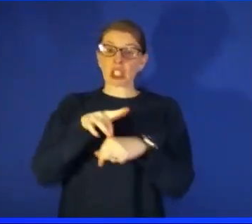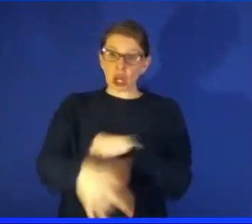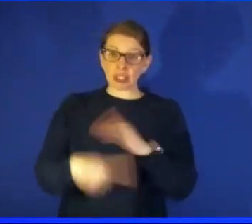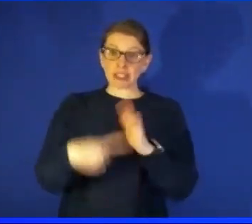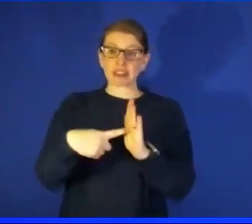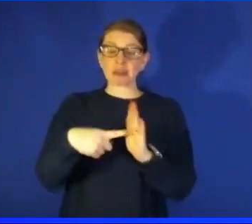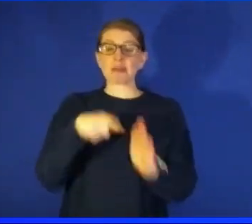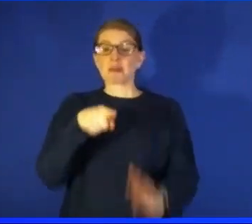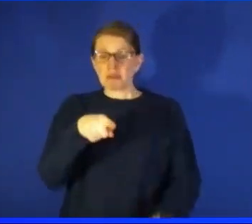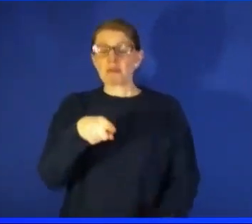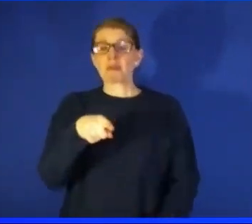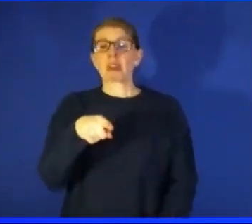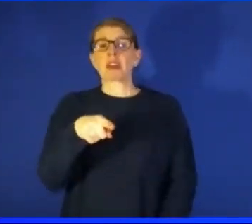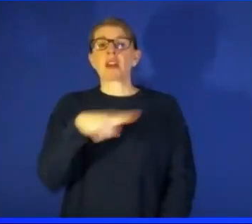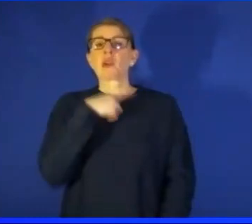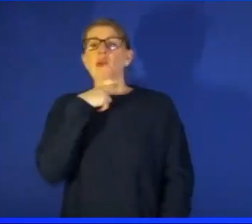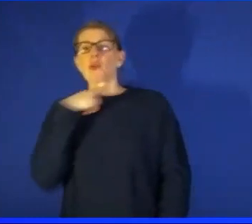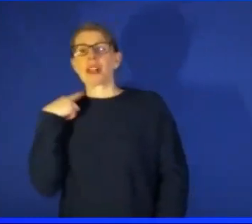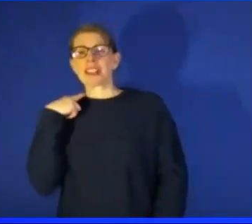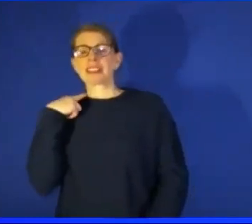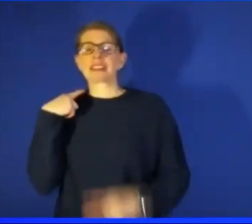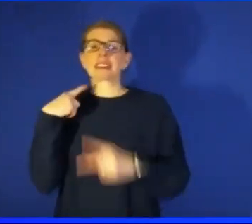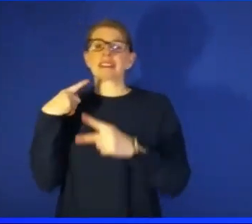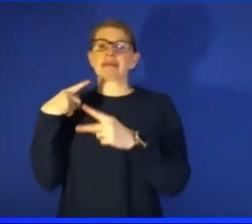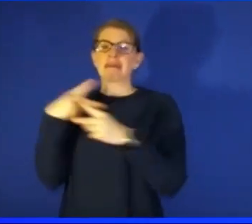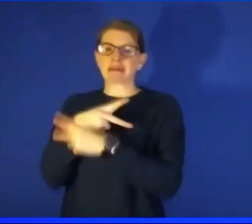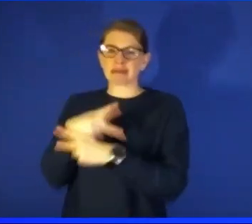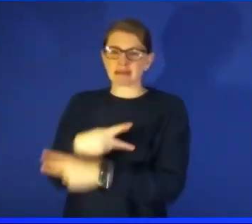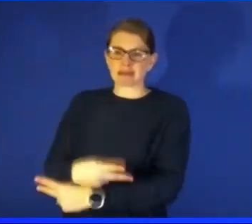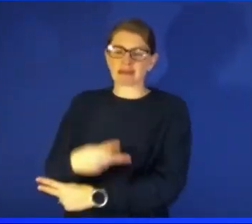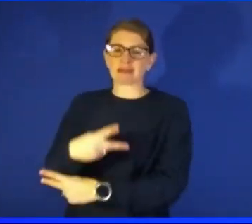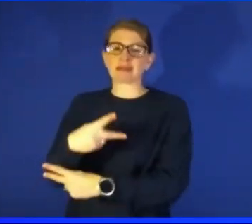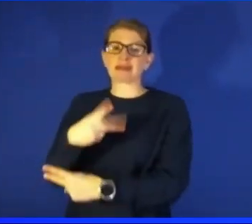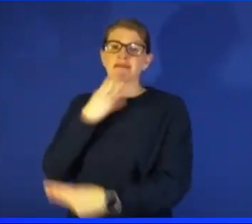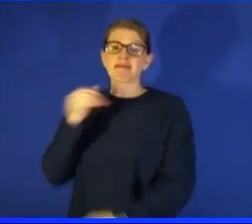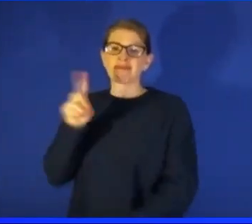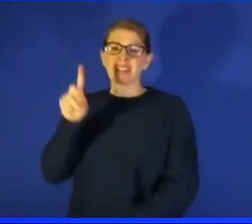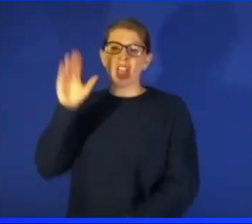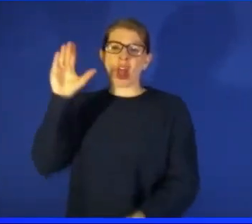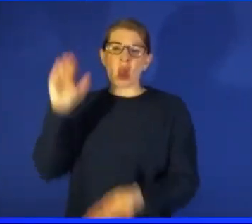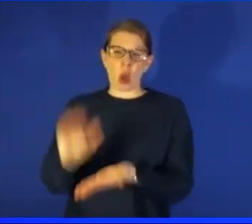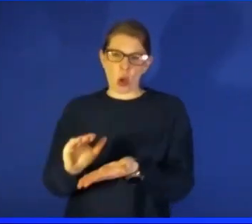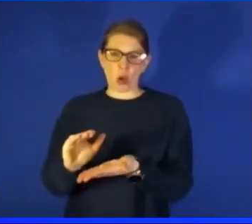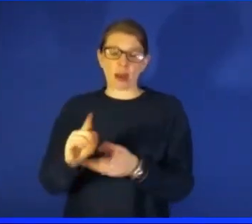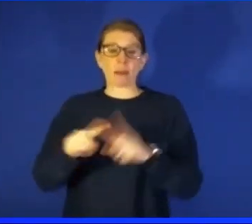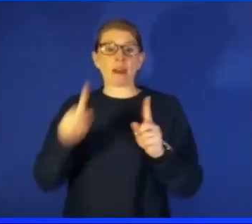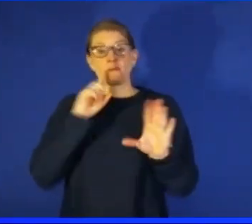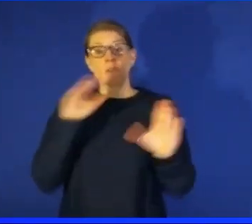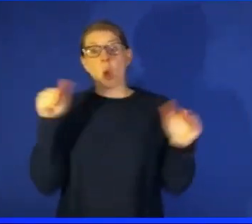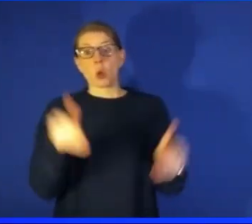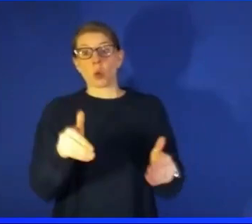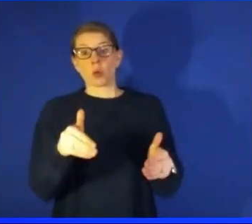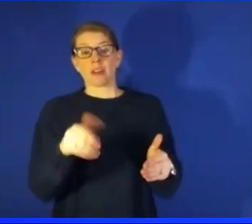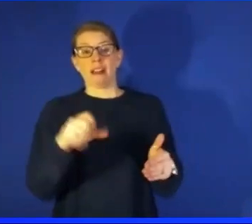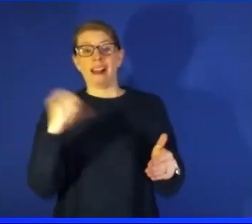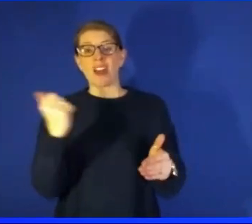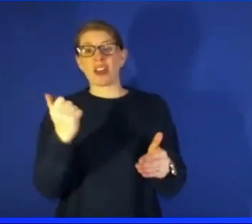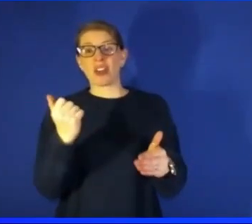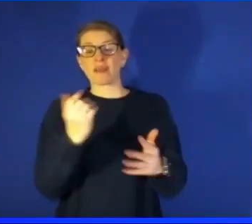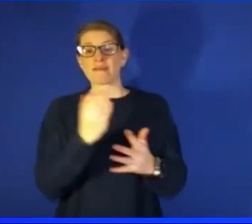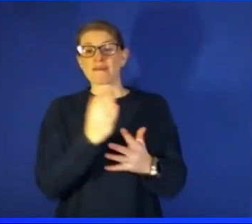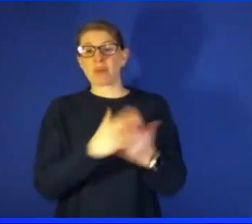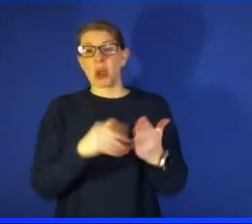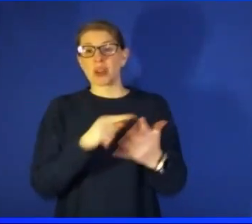that risk for getting kind of the severeness of it is really low. But if we're kind of focused on other aspects of